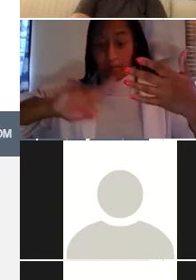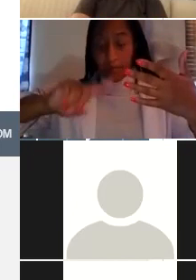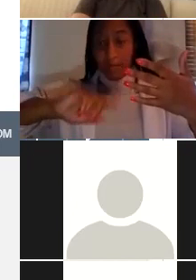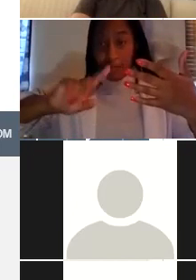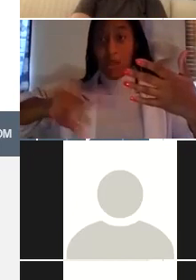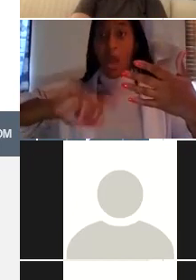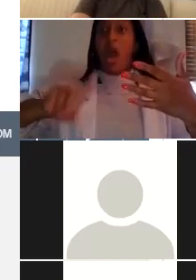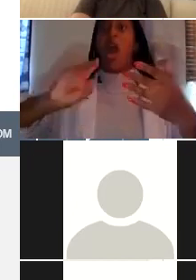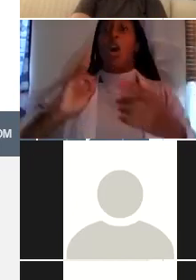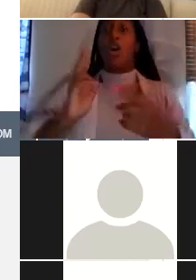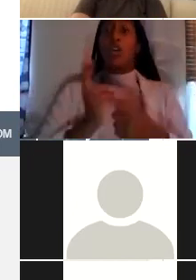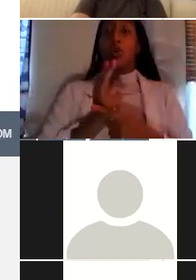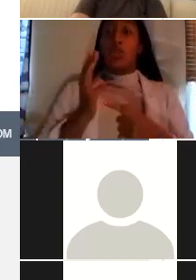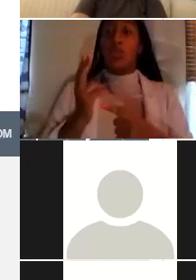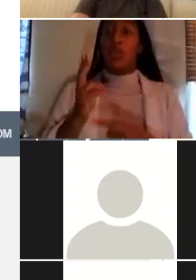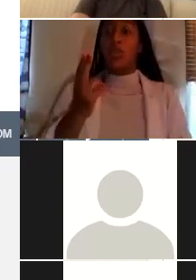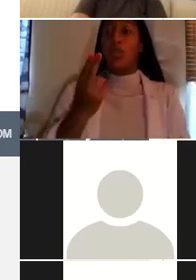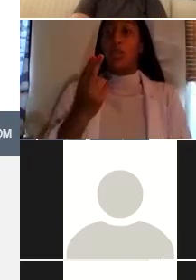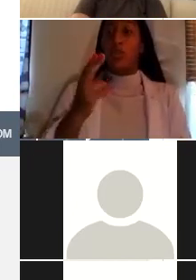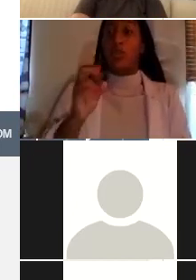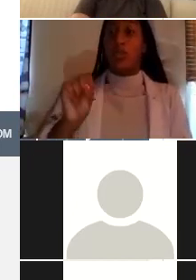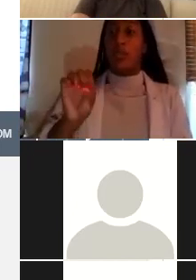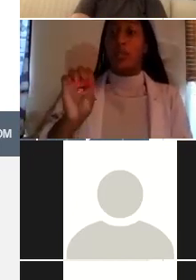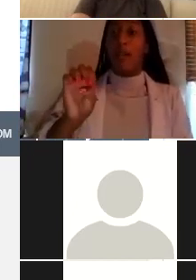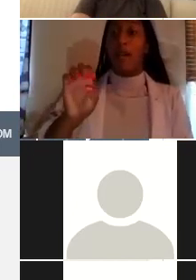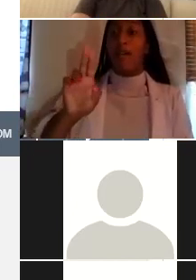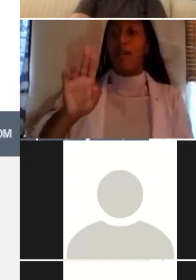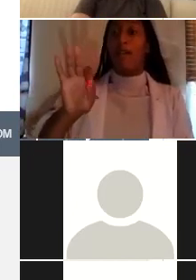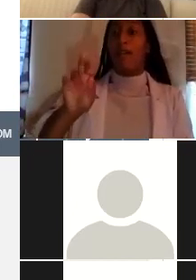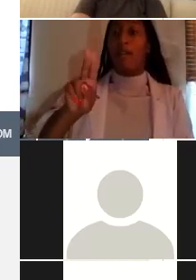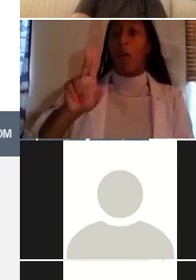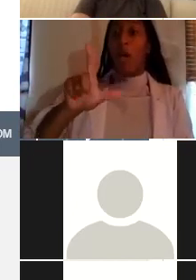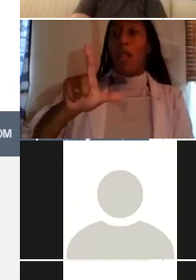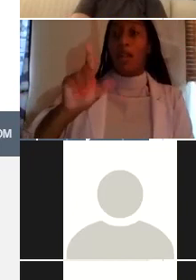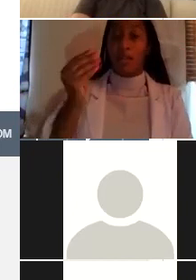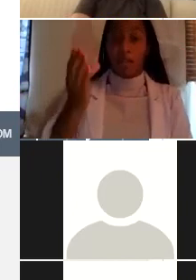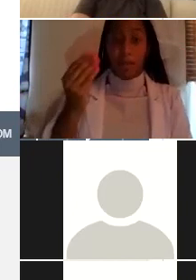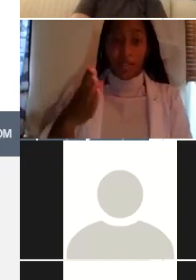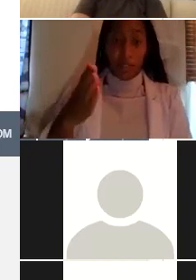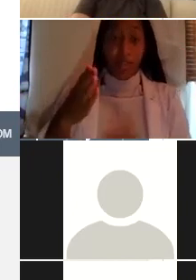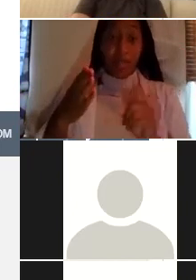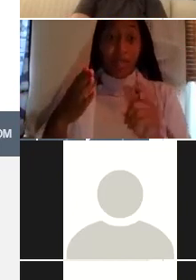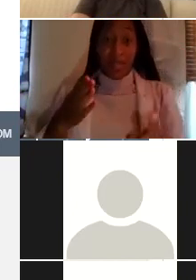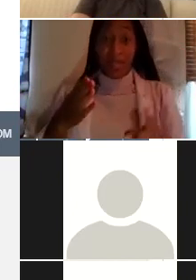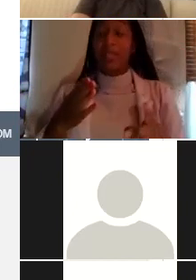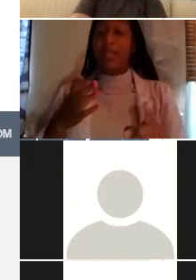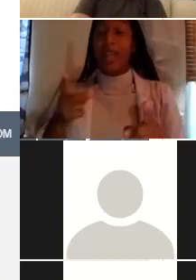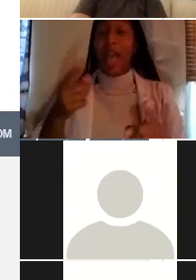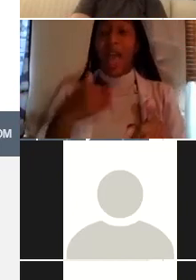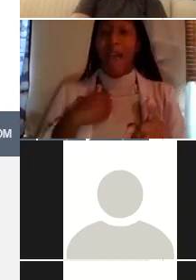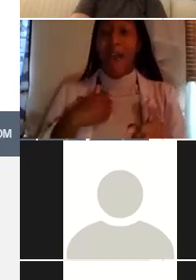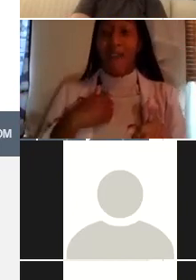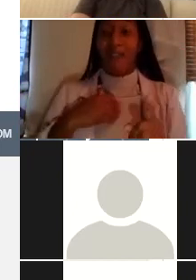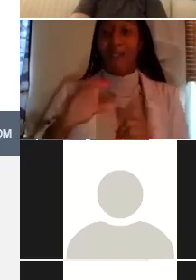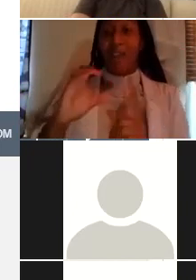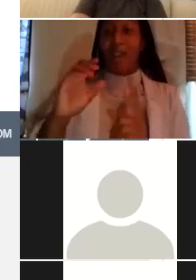That is the Kelvin scale. And the Kelvin scale is what we utilize in physics and